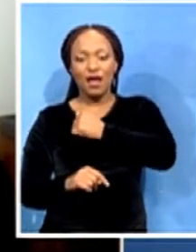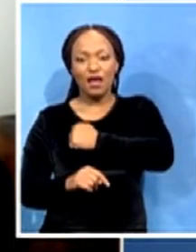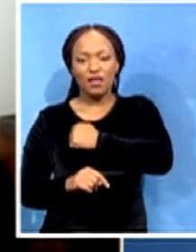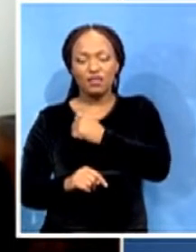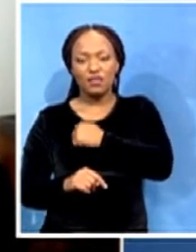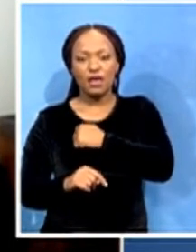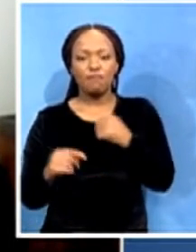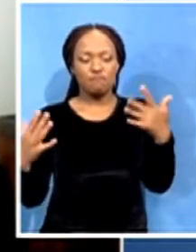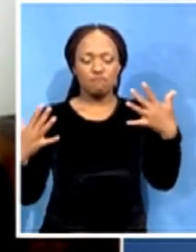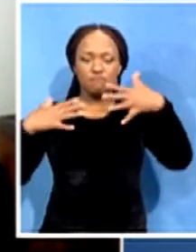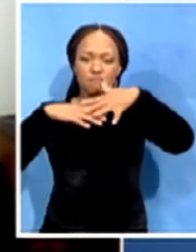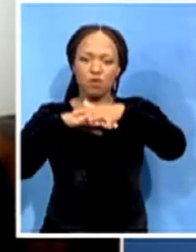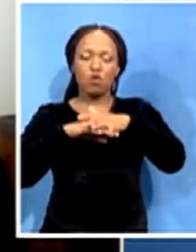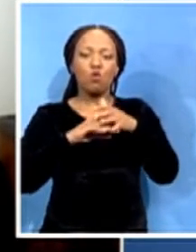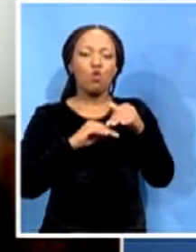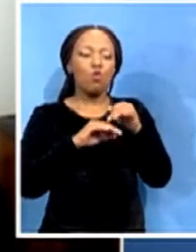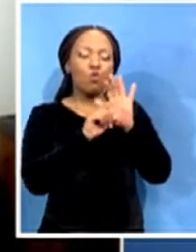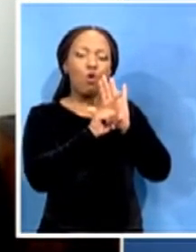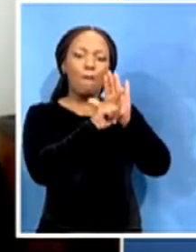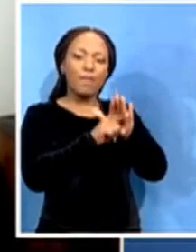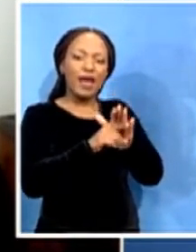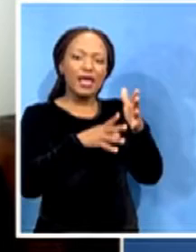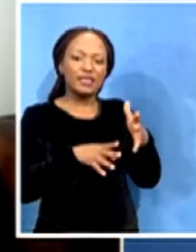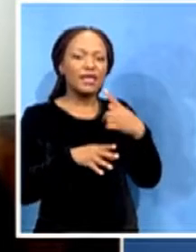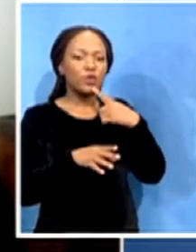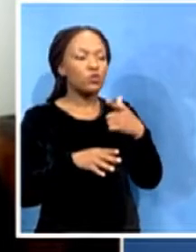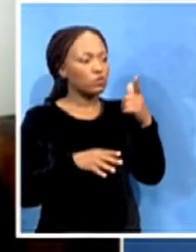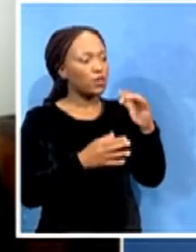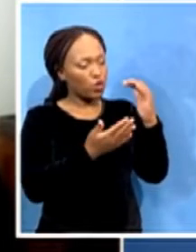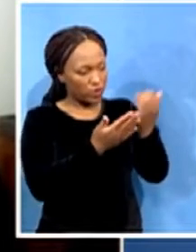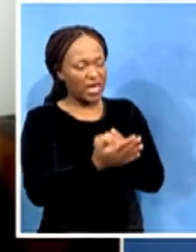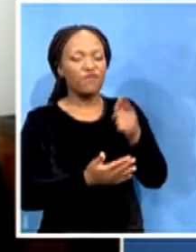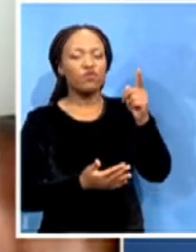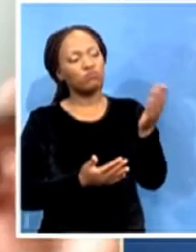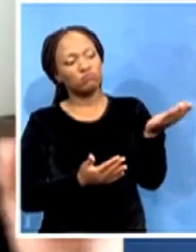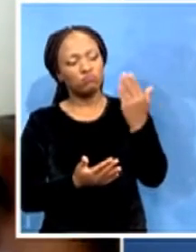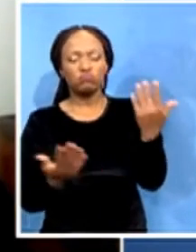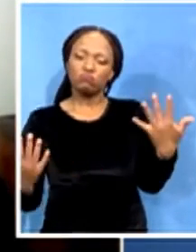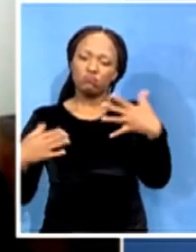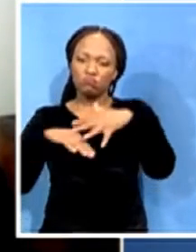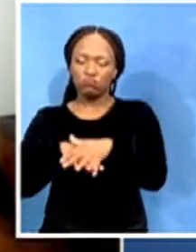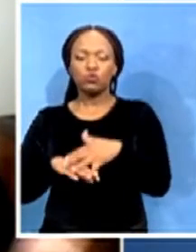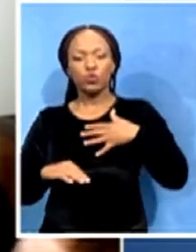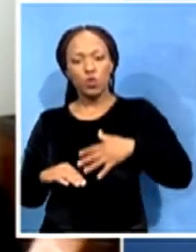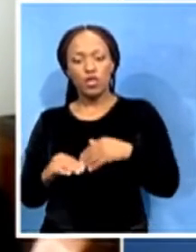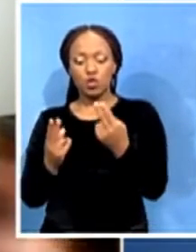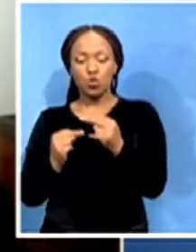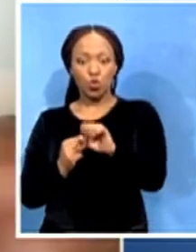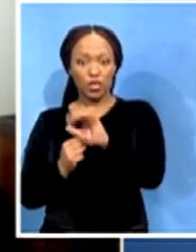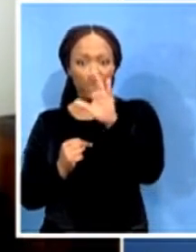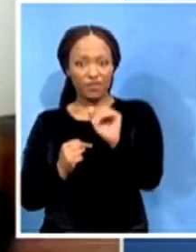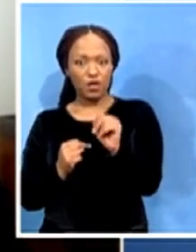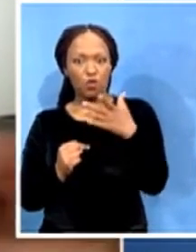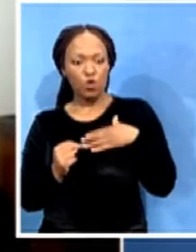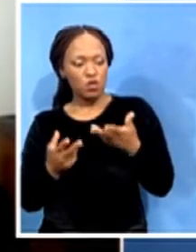want to redeem you as well. We want you to be included in this new South Africa, and some of your symbols will be destroyed, like